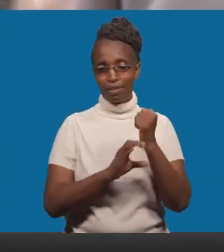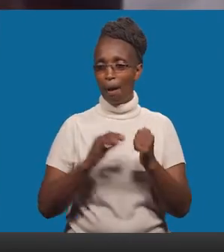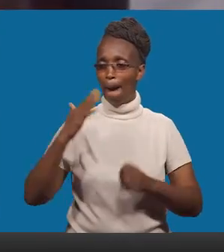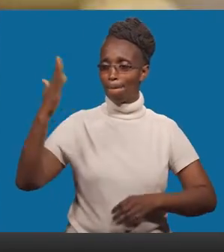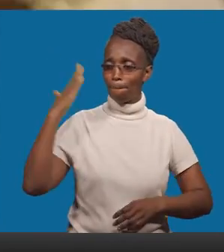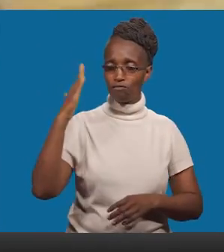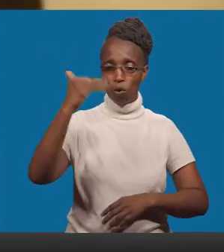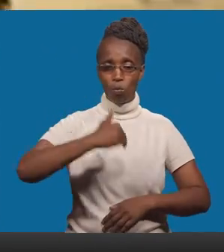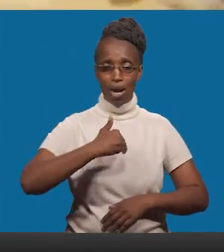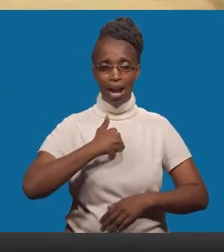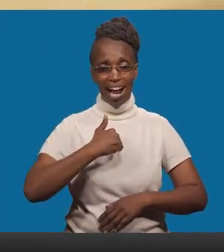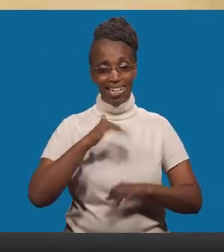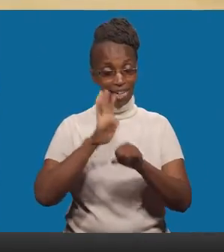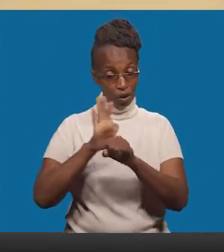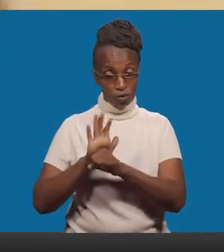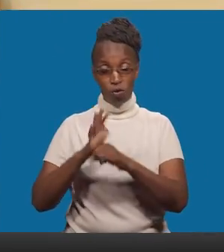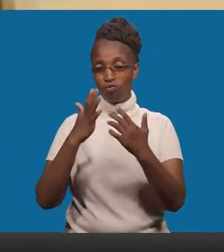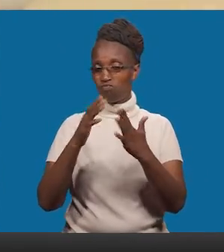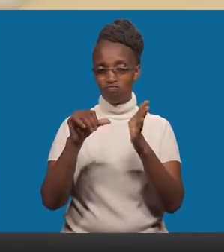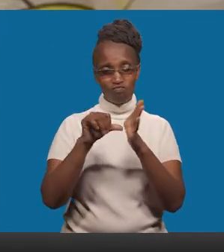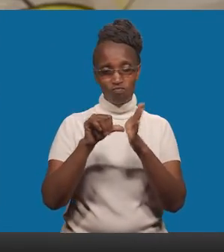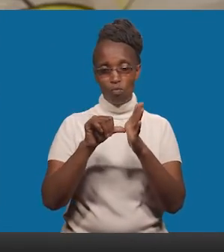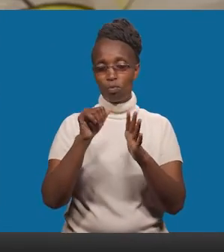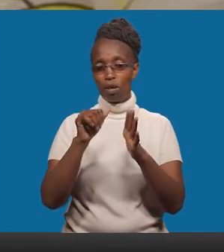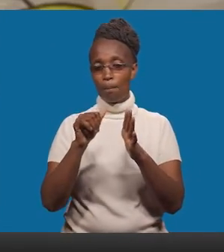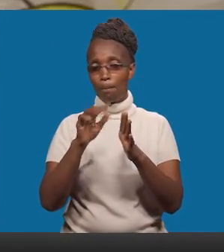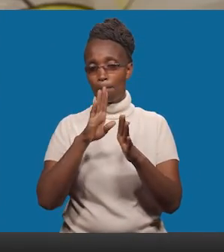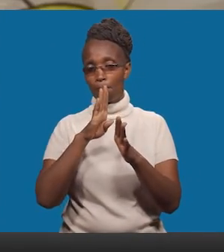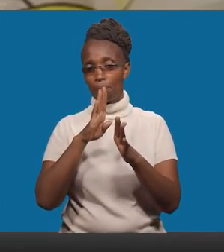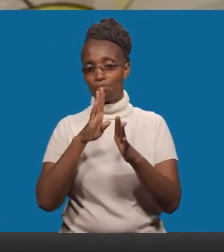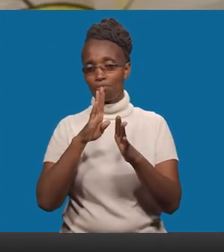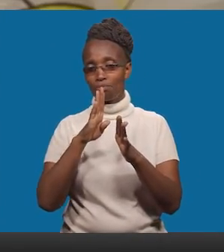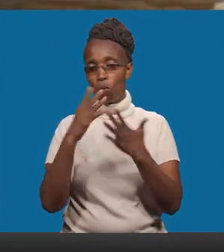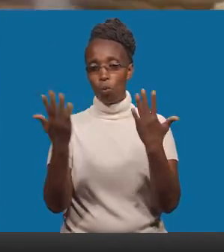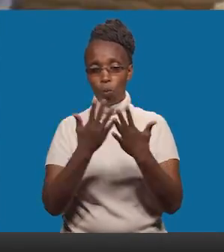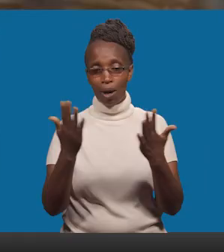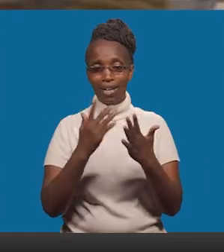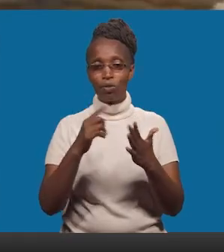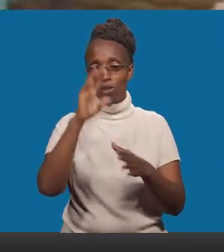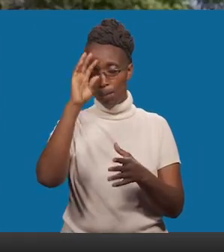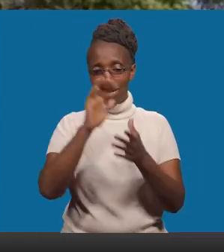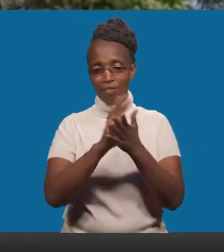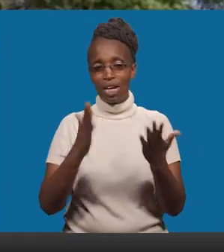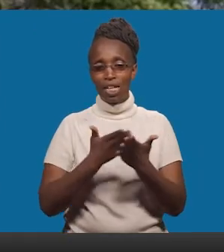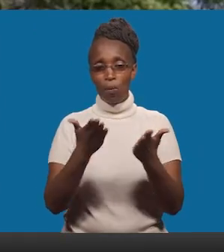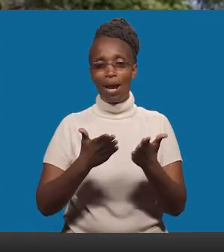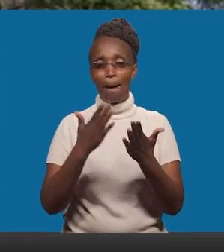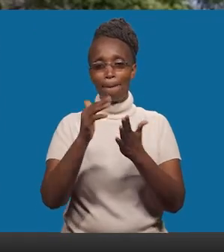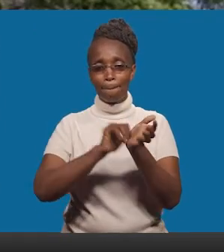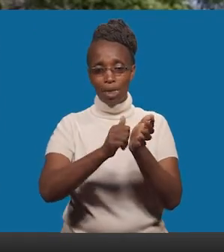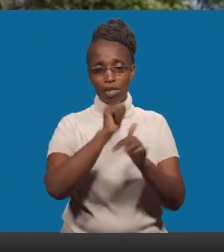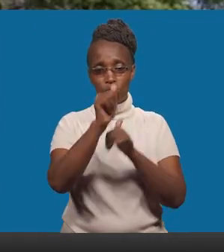country. Awali kuliibuka mihemko baada ya kudaiwa kuwa kuna meli lilokuwa limebeba mahindi limetia nanga katika bandari ya